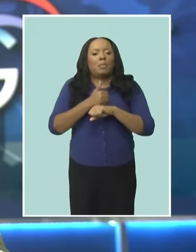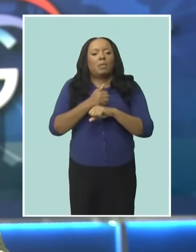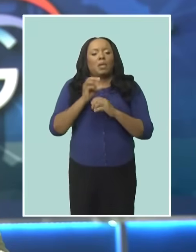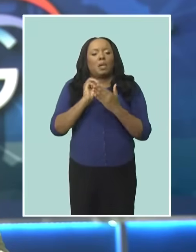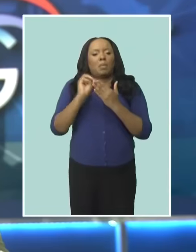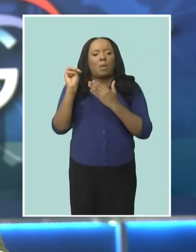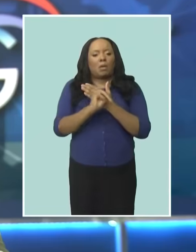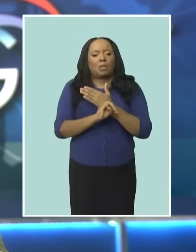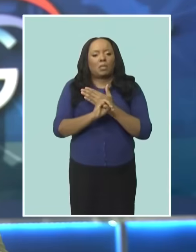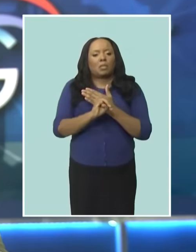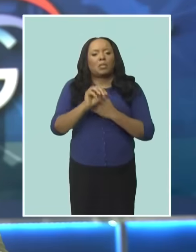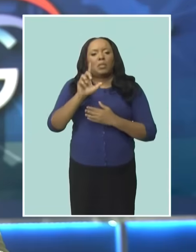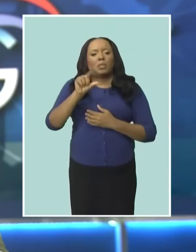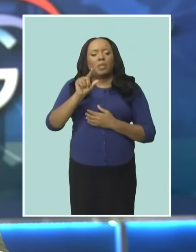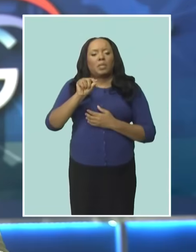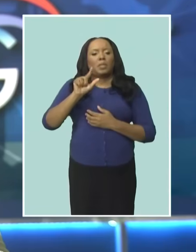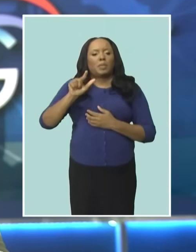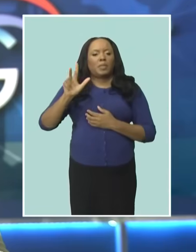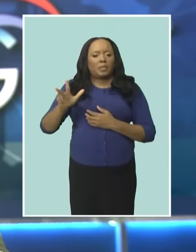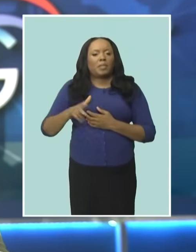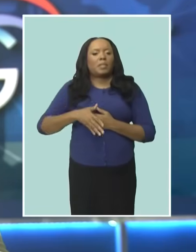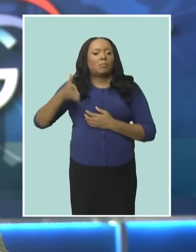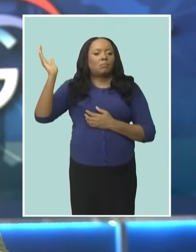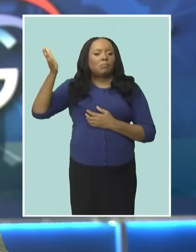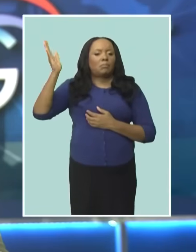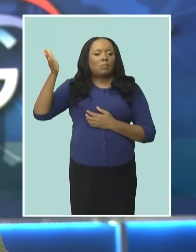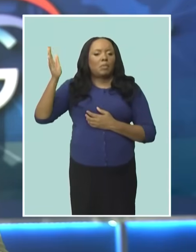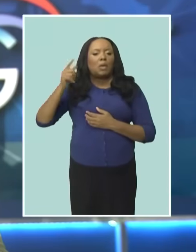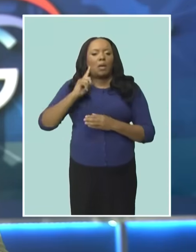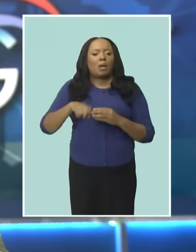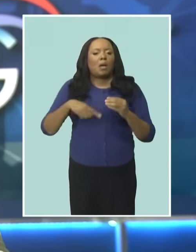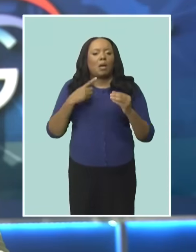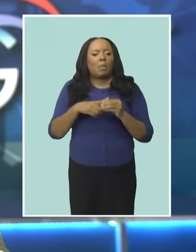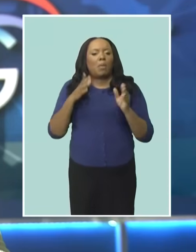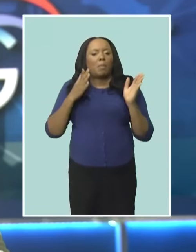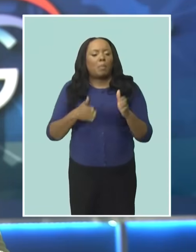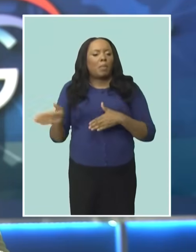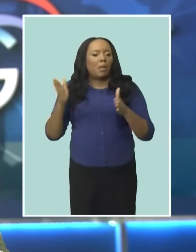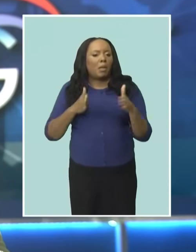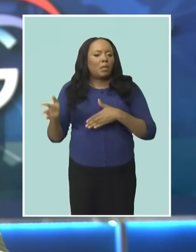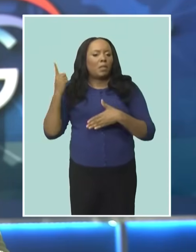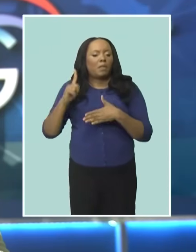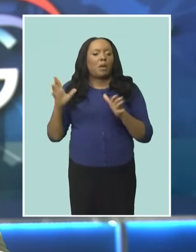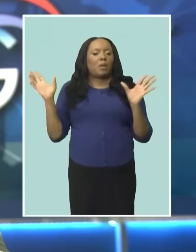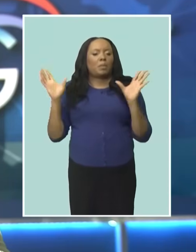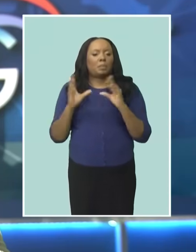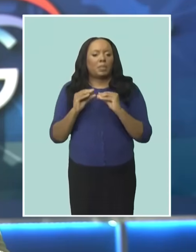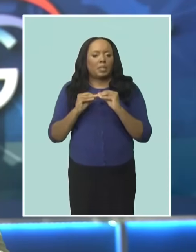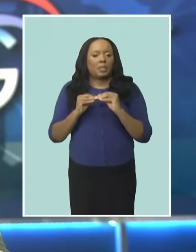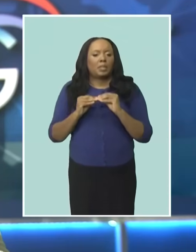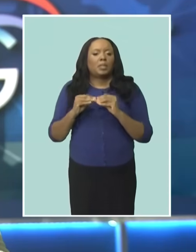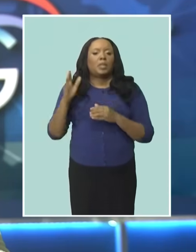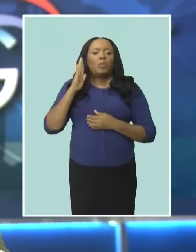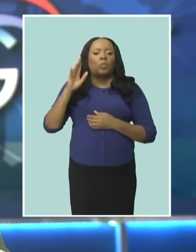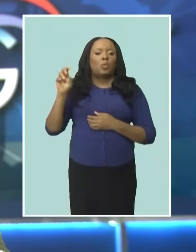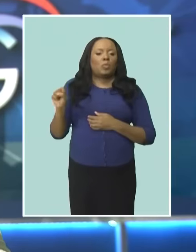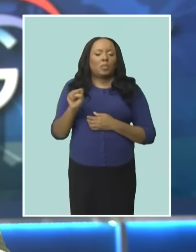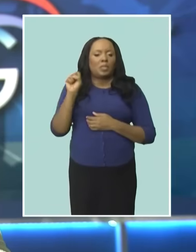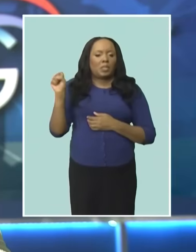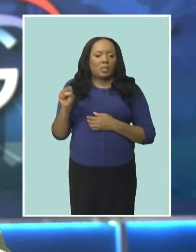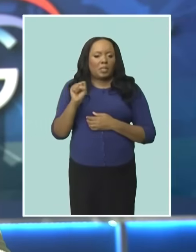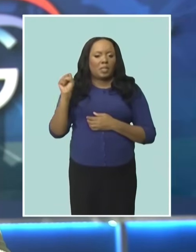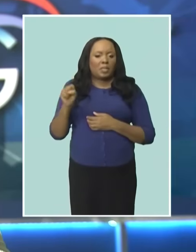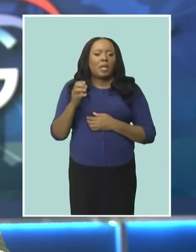March 2023. He was speaking during a news conference to announce plans for the BAS Annual General